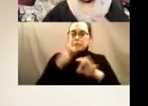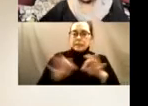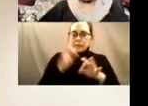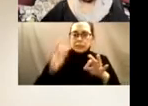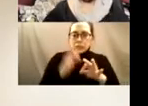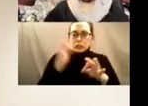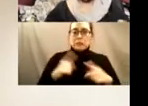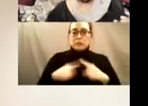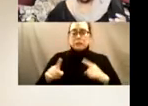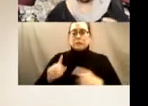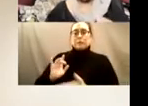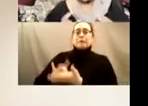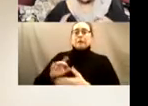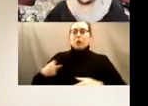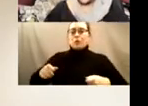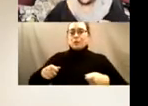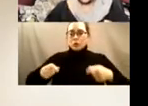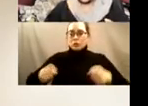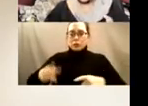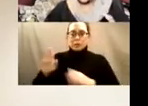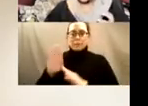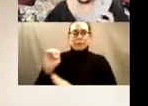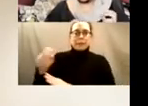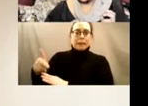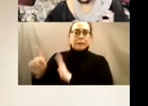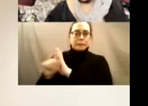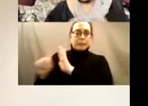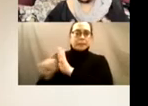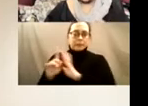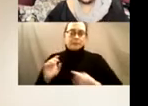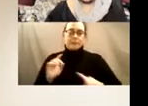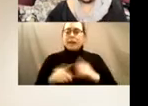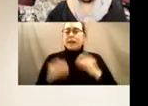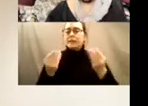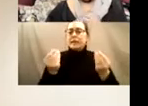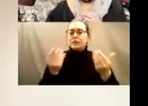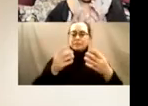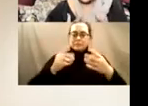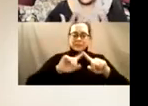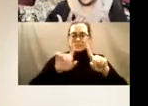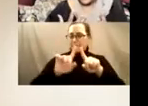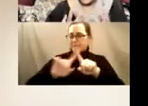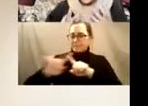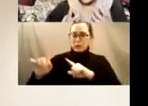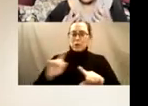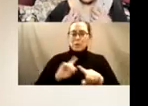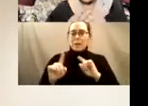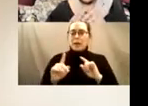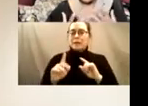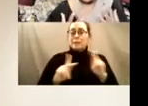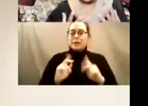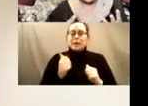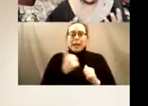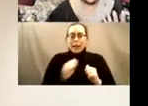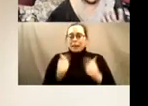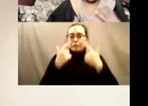textures. Sorry, it's a wheelchair. Lots of different textures. And I do that so that it's delicious also to be